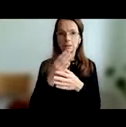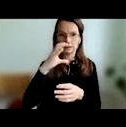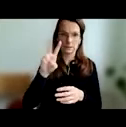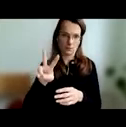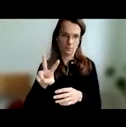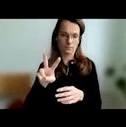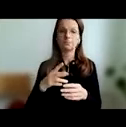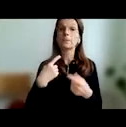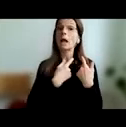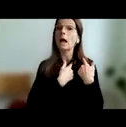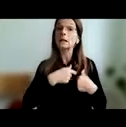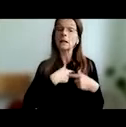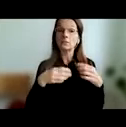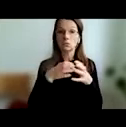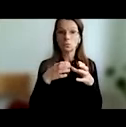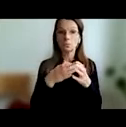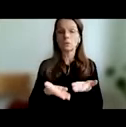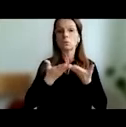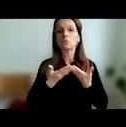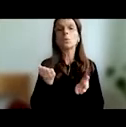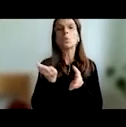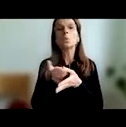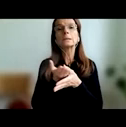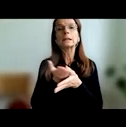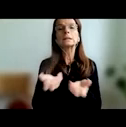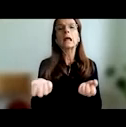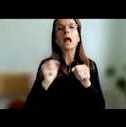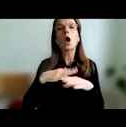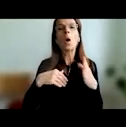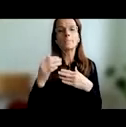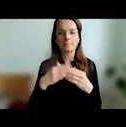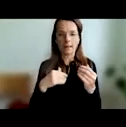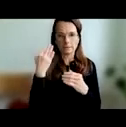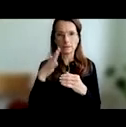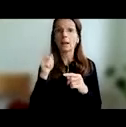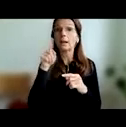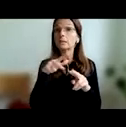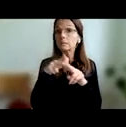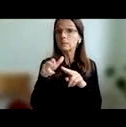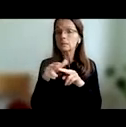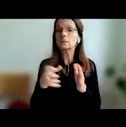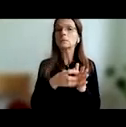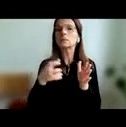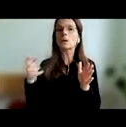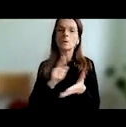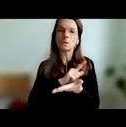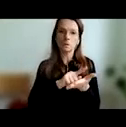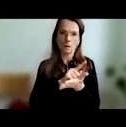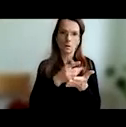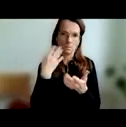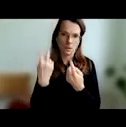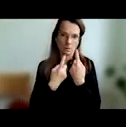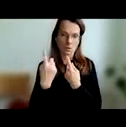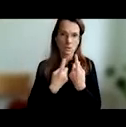to prepare a relevant CV, vulnerable groups to acquire appropriate competencies, occupations, and